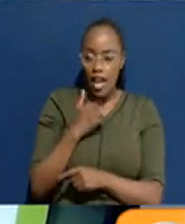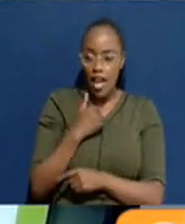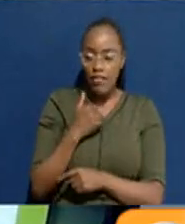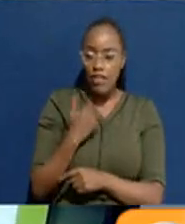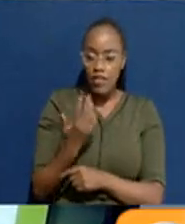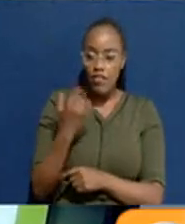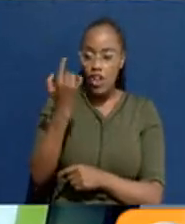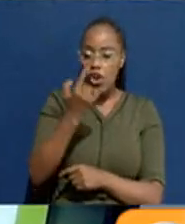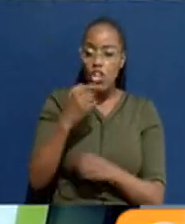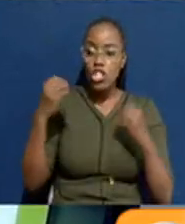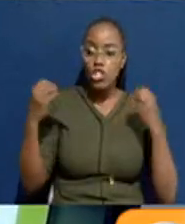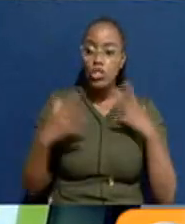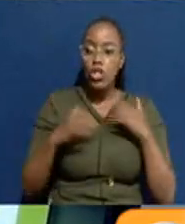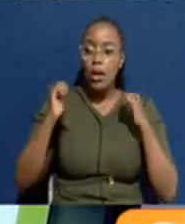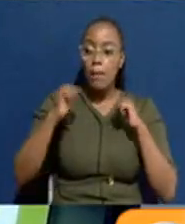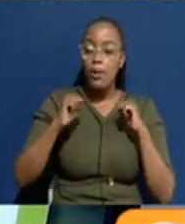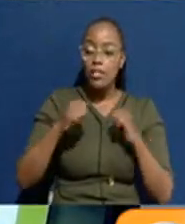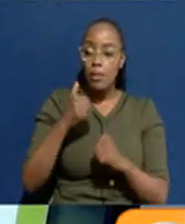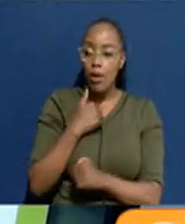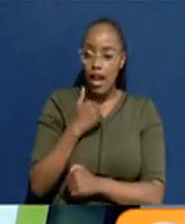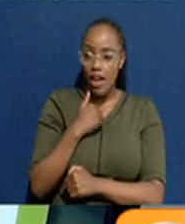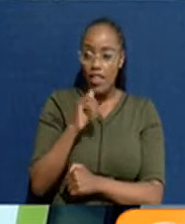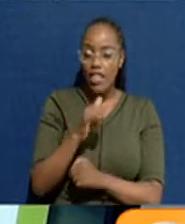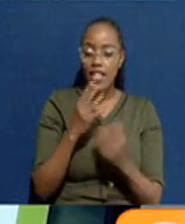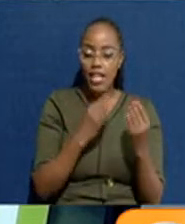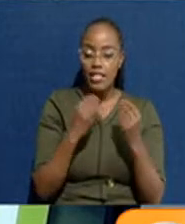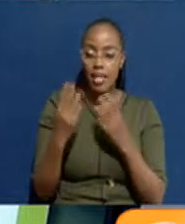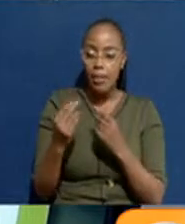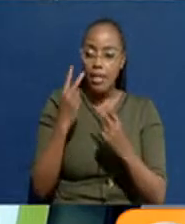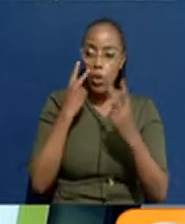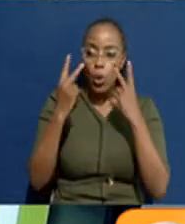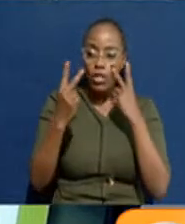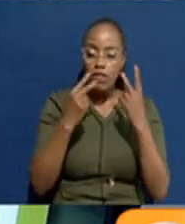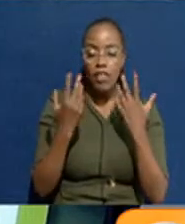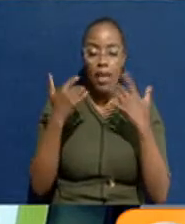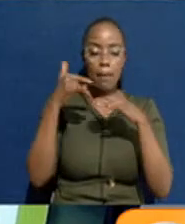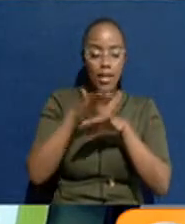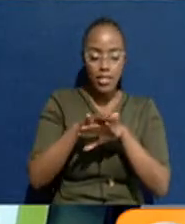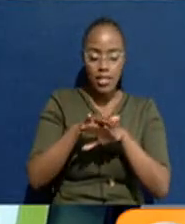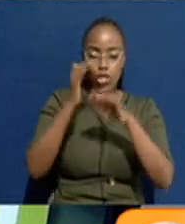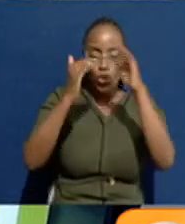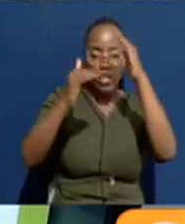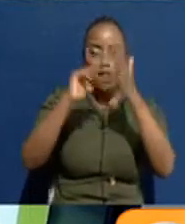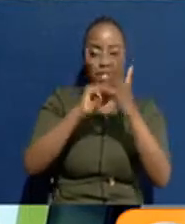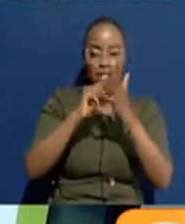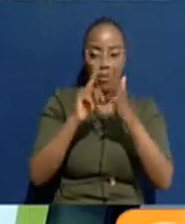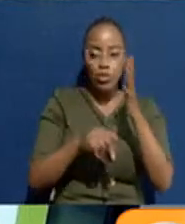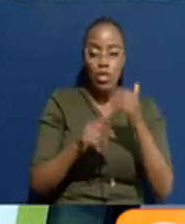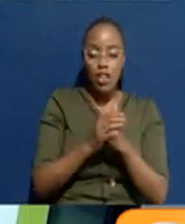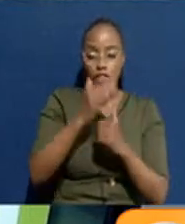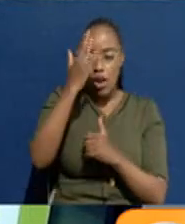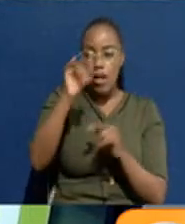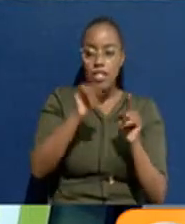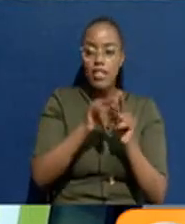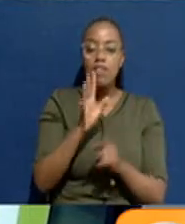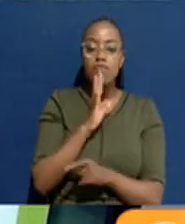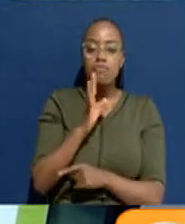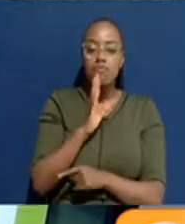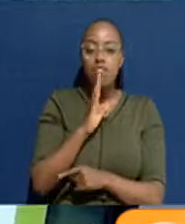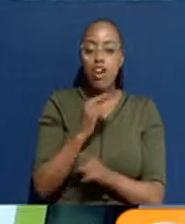I'll give you a minute each. I'm just so shocked that you can take such a simplistic view of what merging universities would be. It's because I speak for the